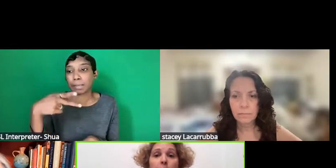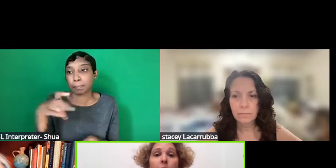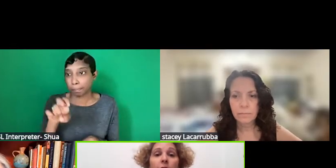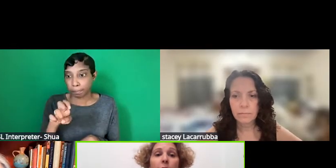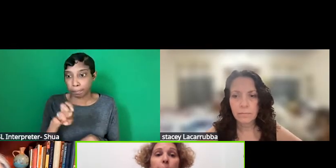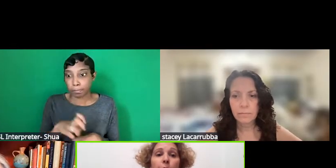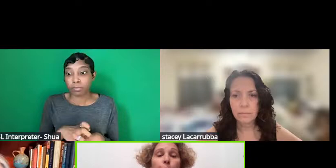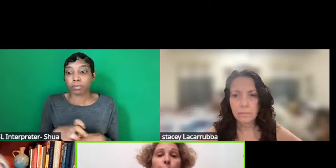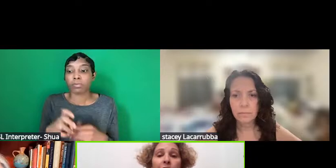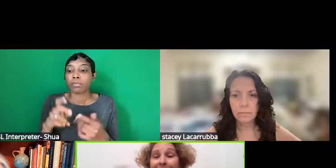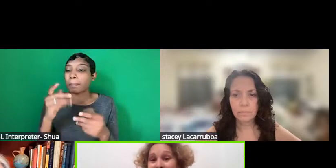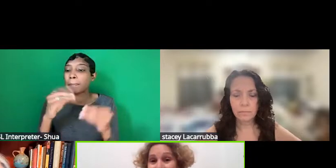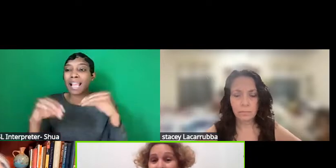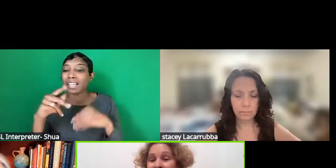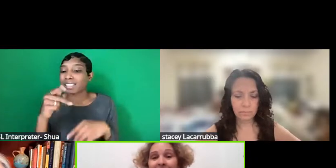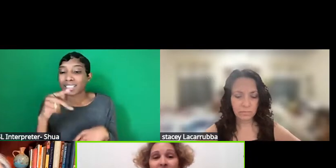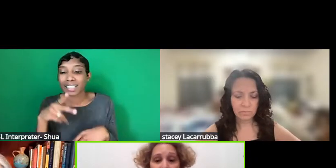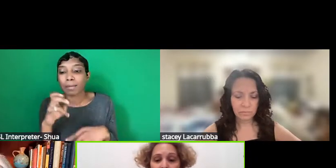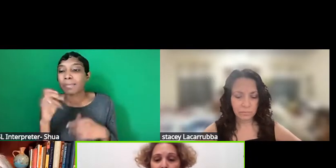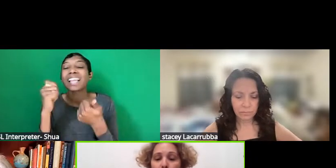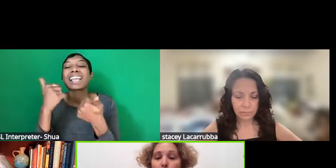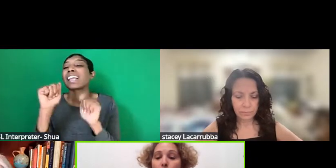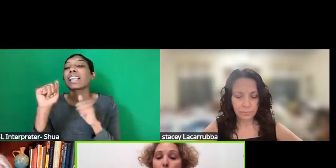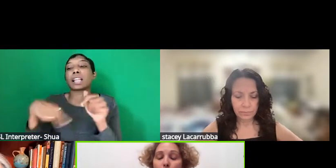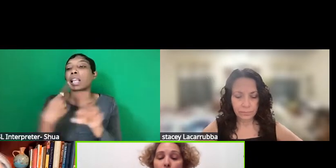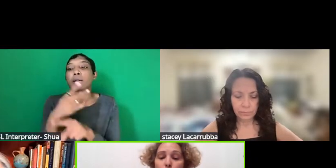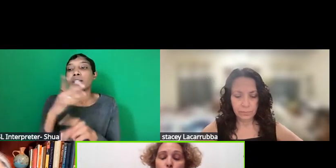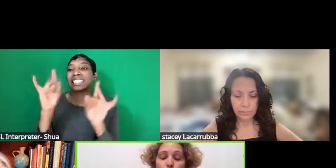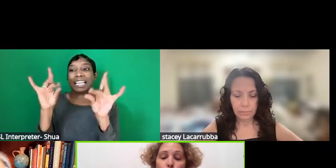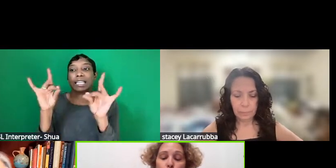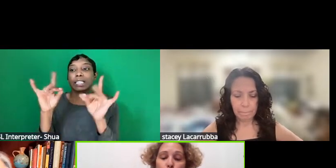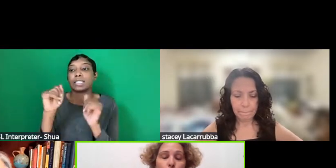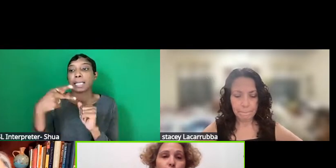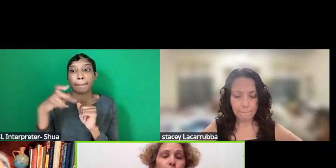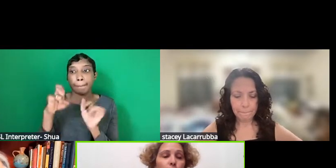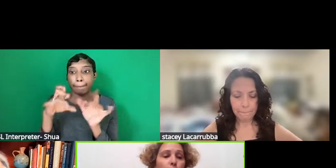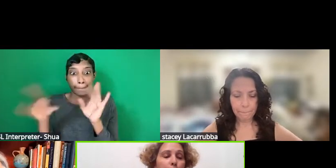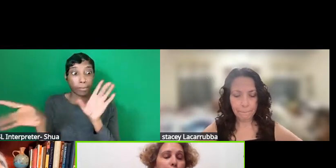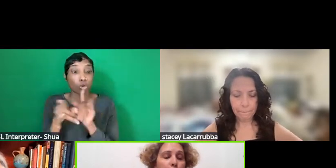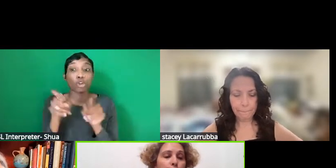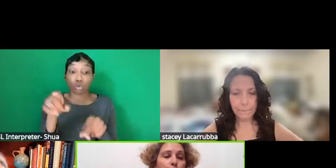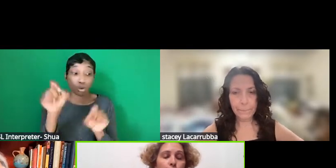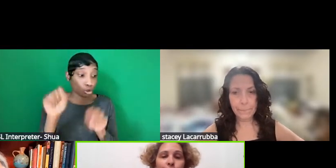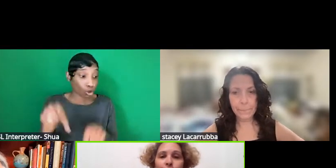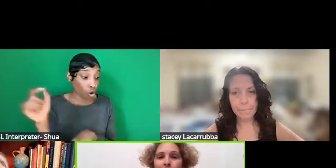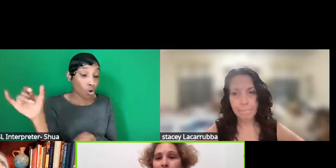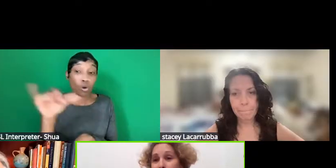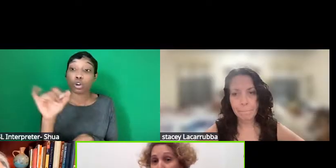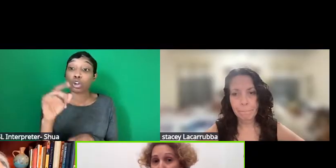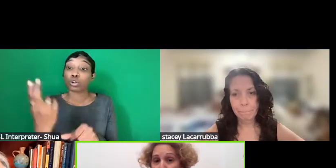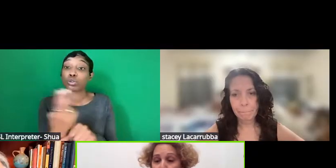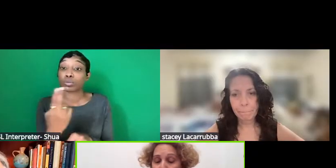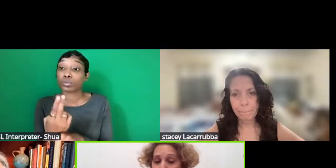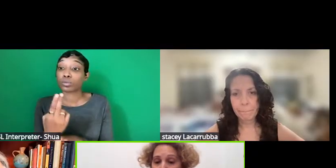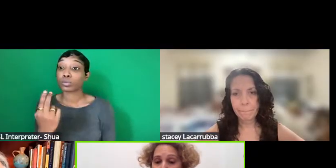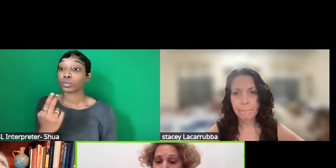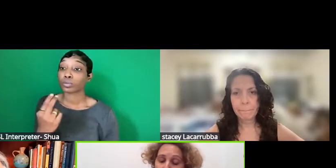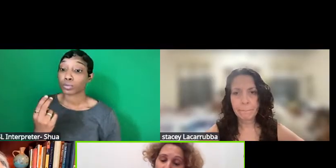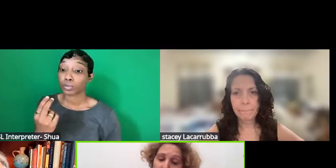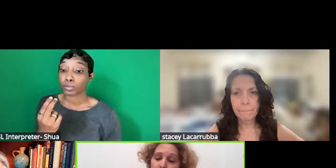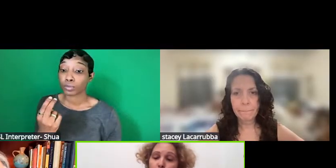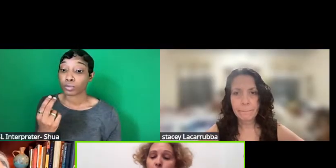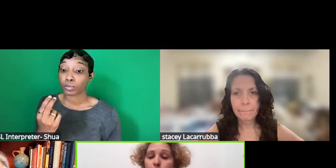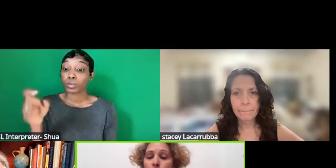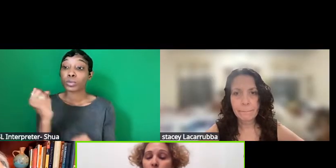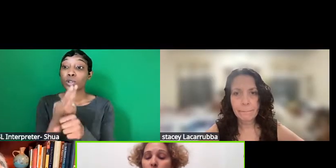work. Any kind of sticky tape. You could also use a clip if you don't have some